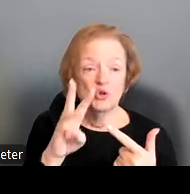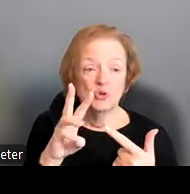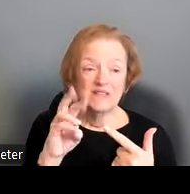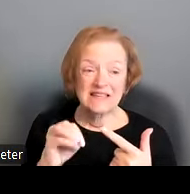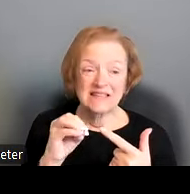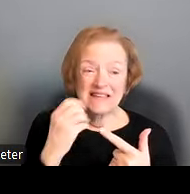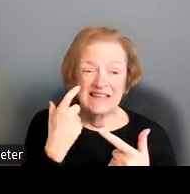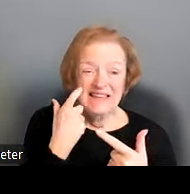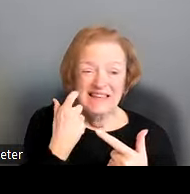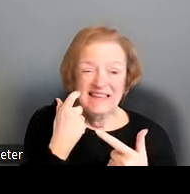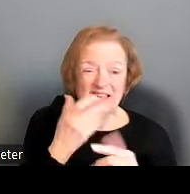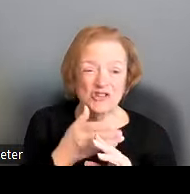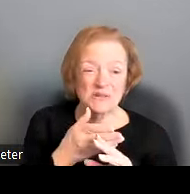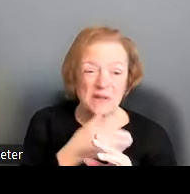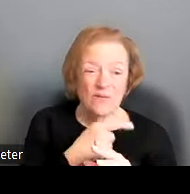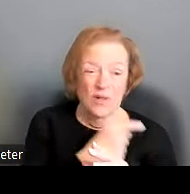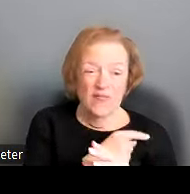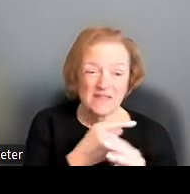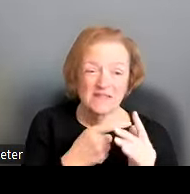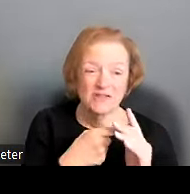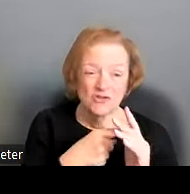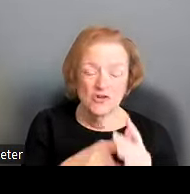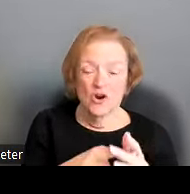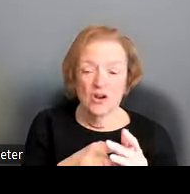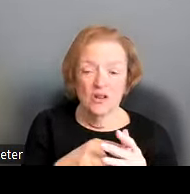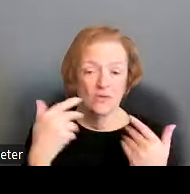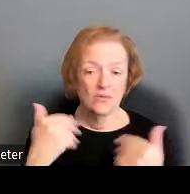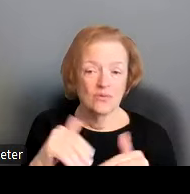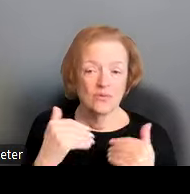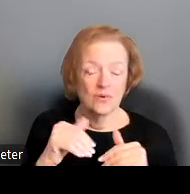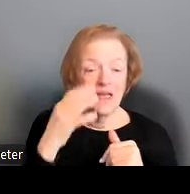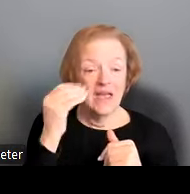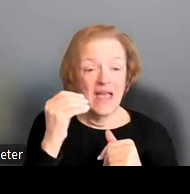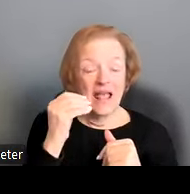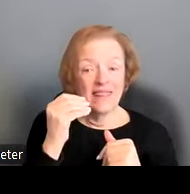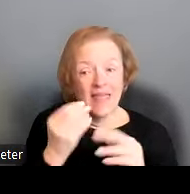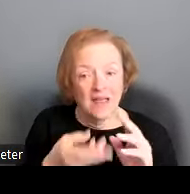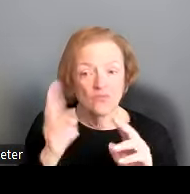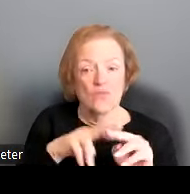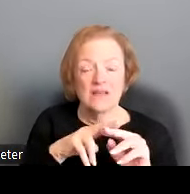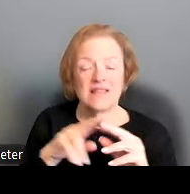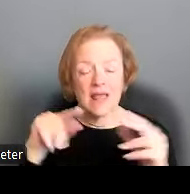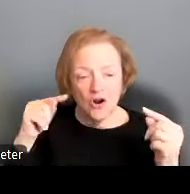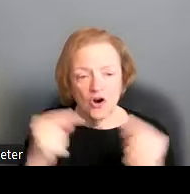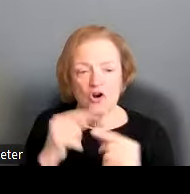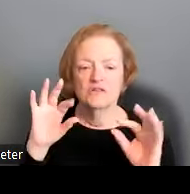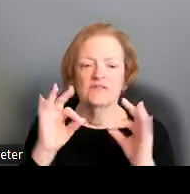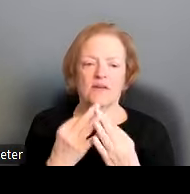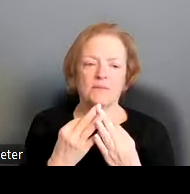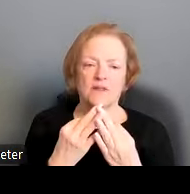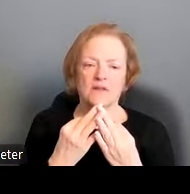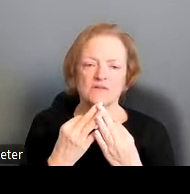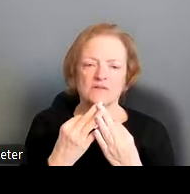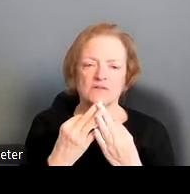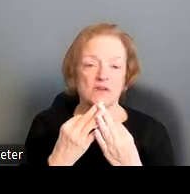just before this stuff started. And, that rise that really hurts families that don't